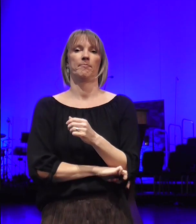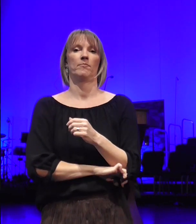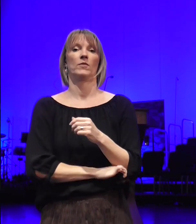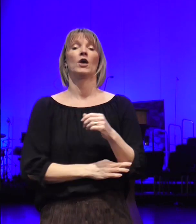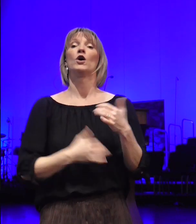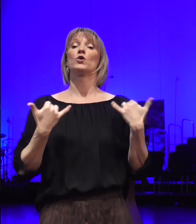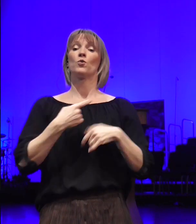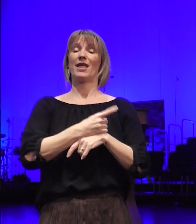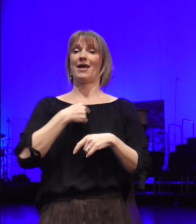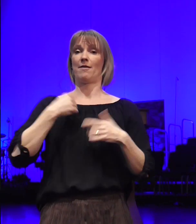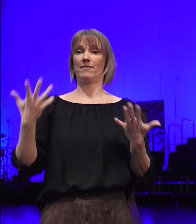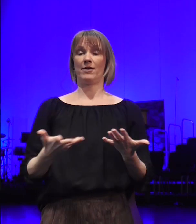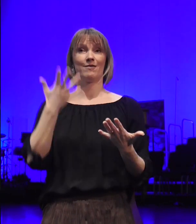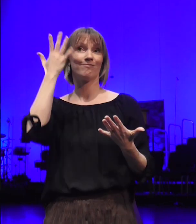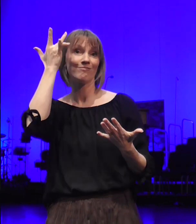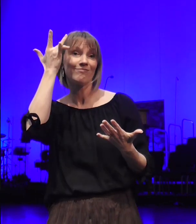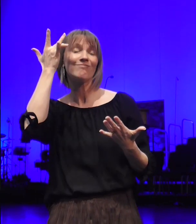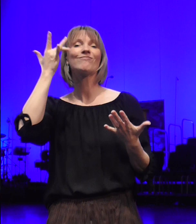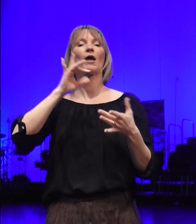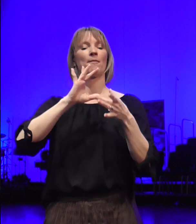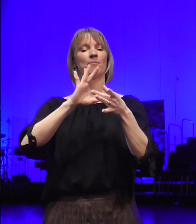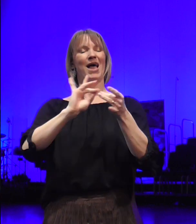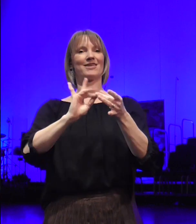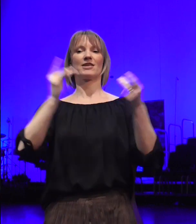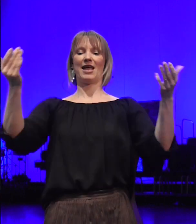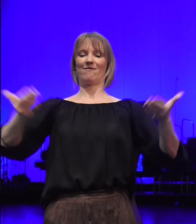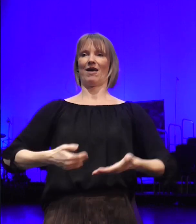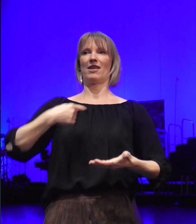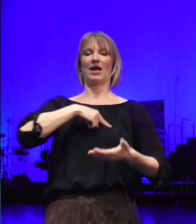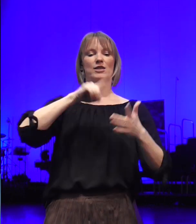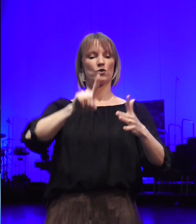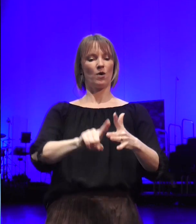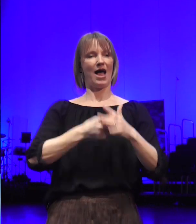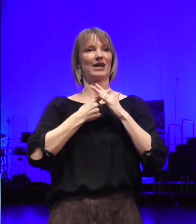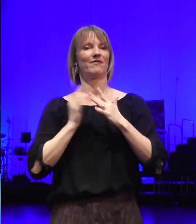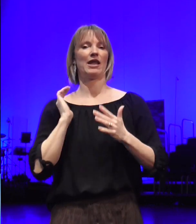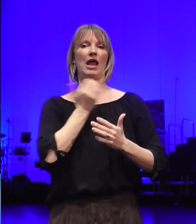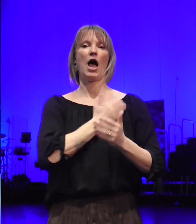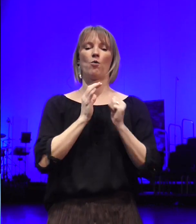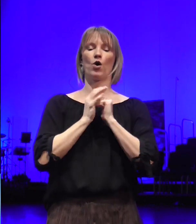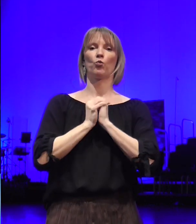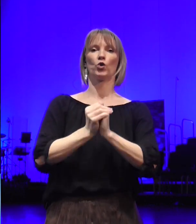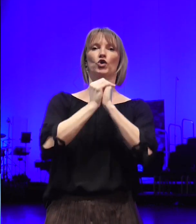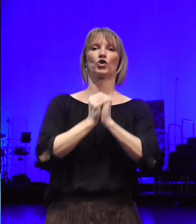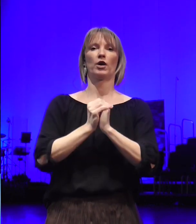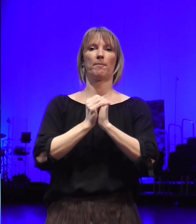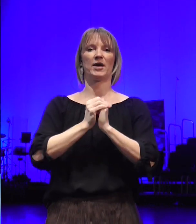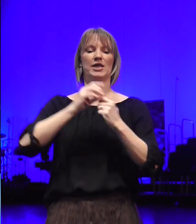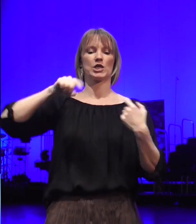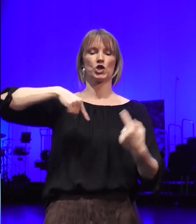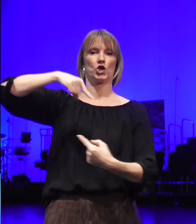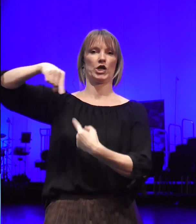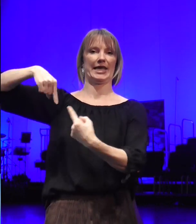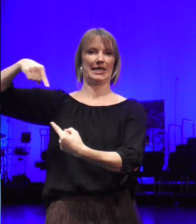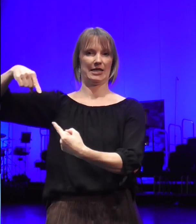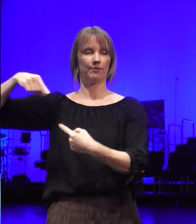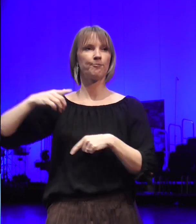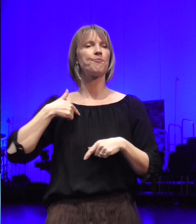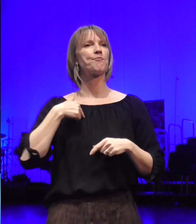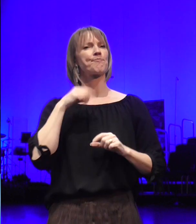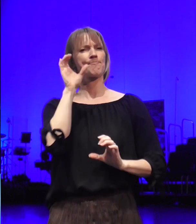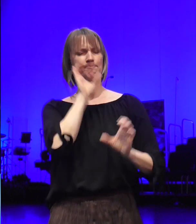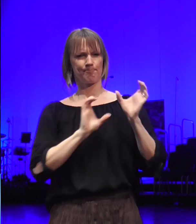Today I'm here to bring a message inviting us to activate our worship circuit. And so I went